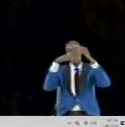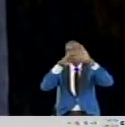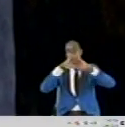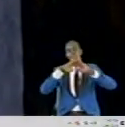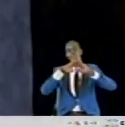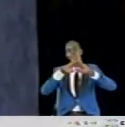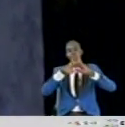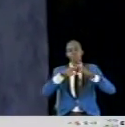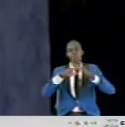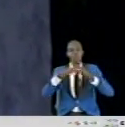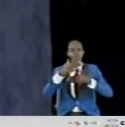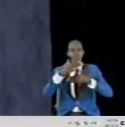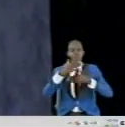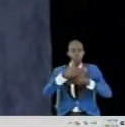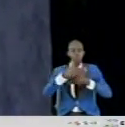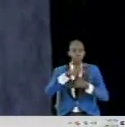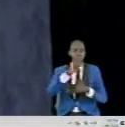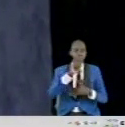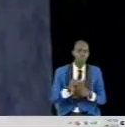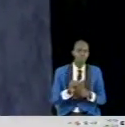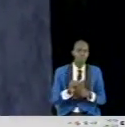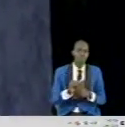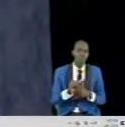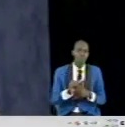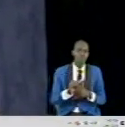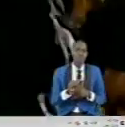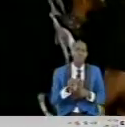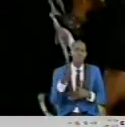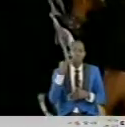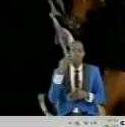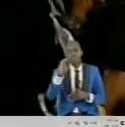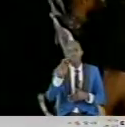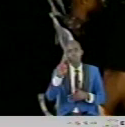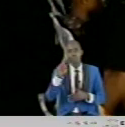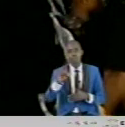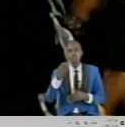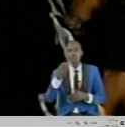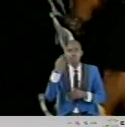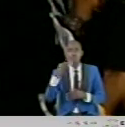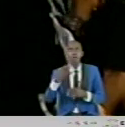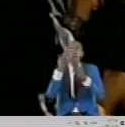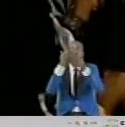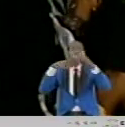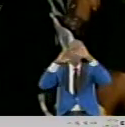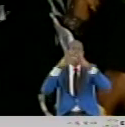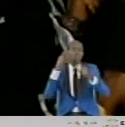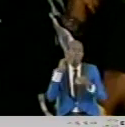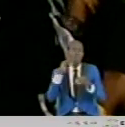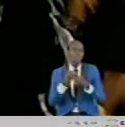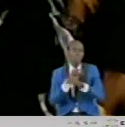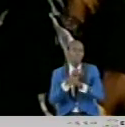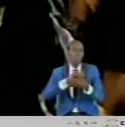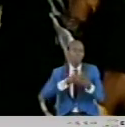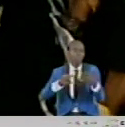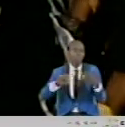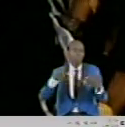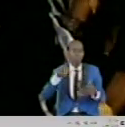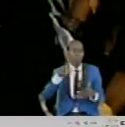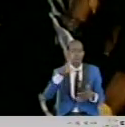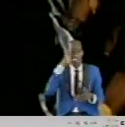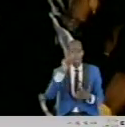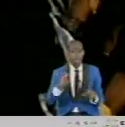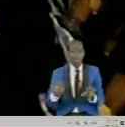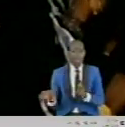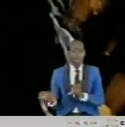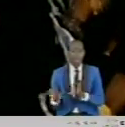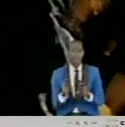of Heaven look at verse 25 in verse 25 man did each a